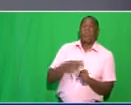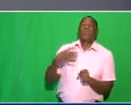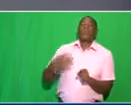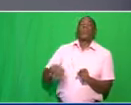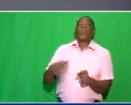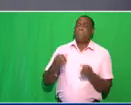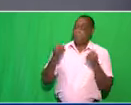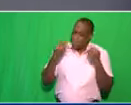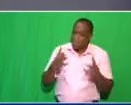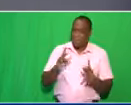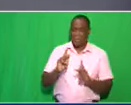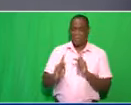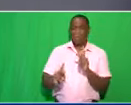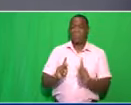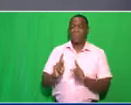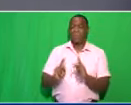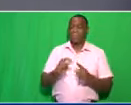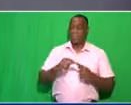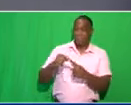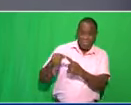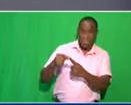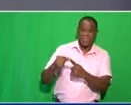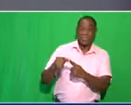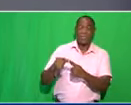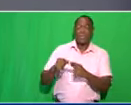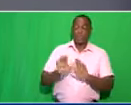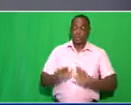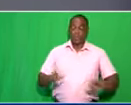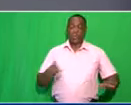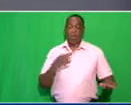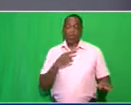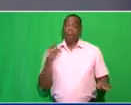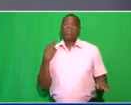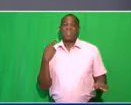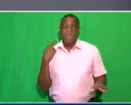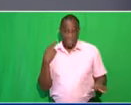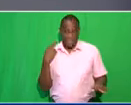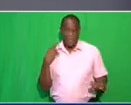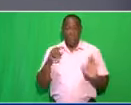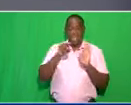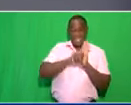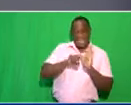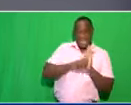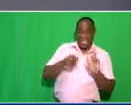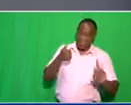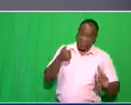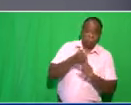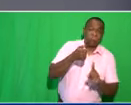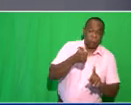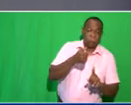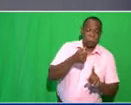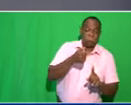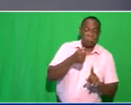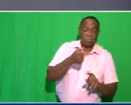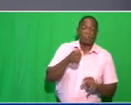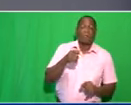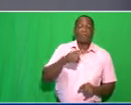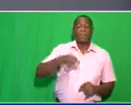persons, especially the vulnerable, are negatively affected. The objectives of the